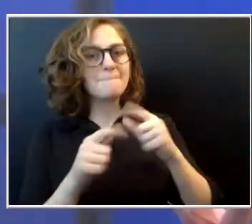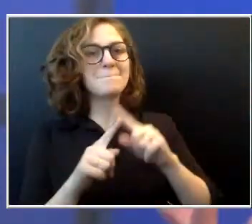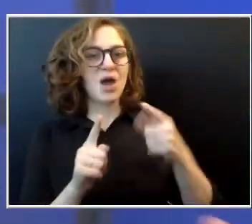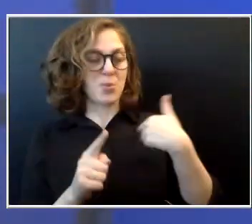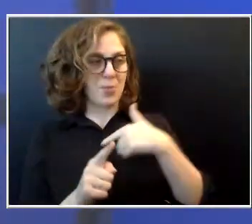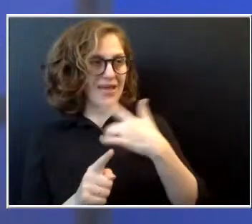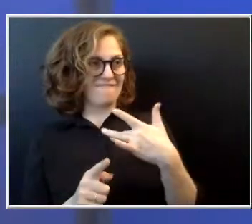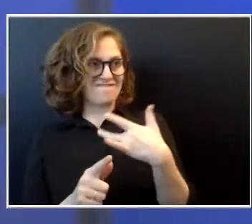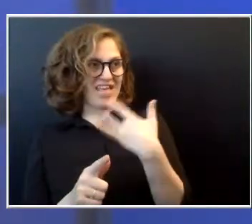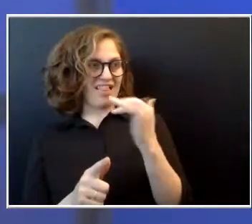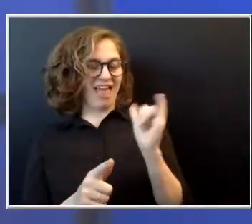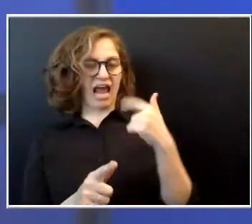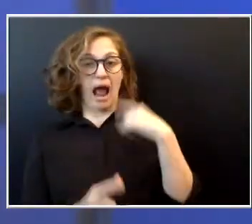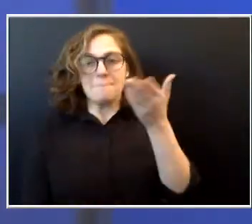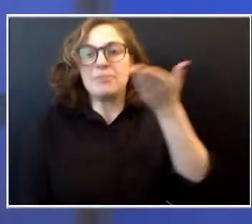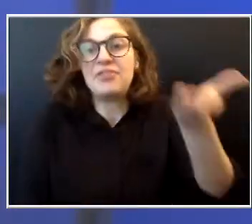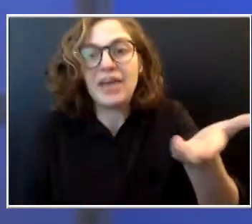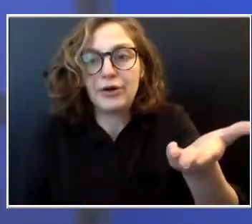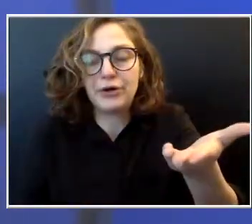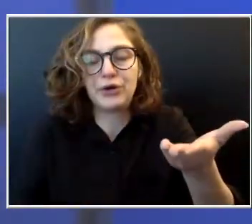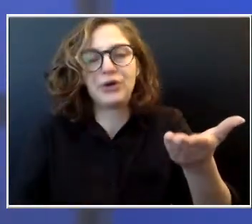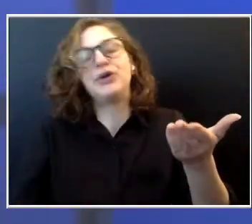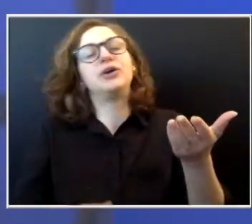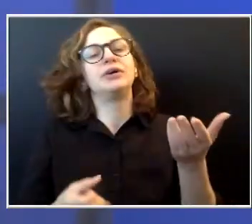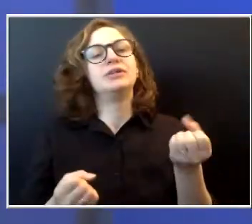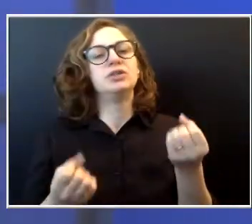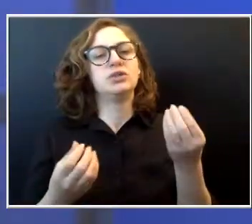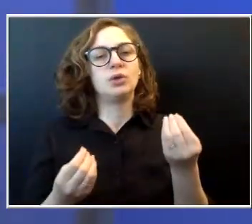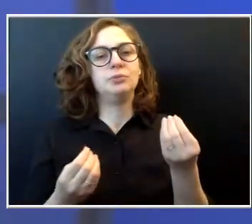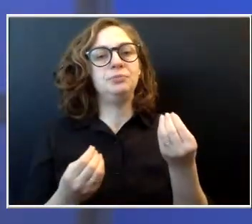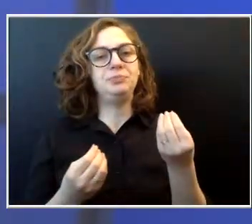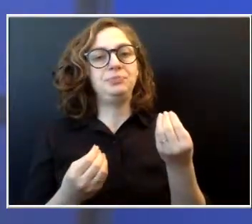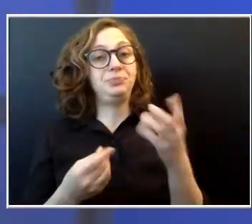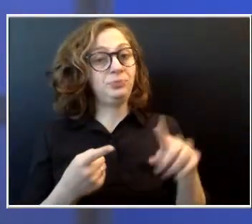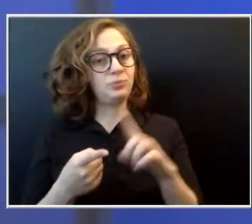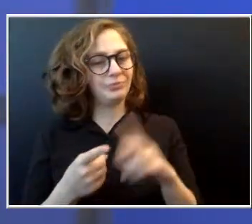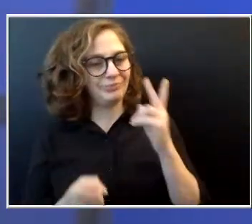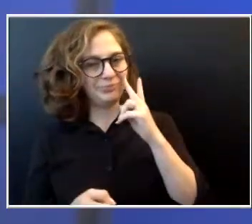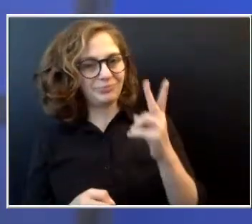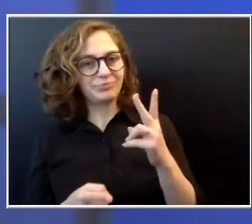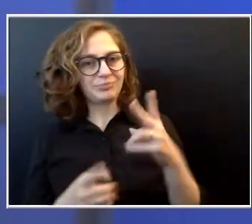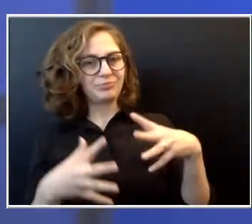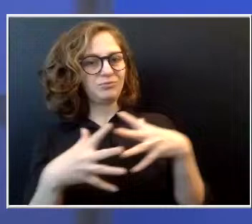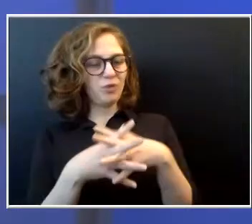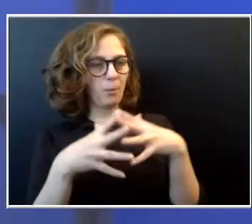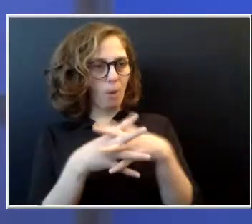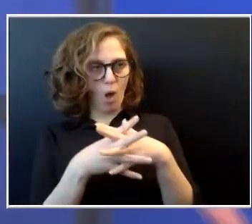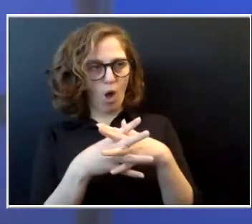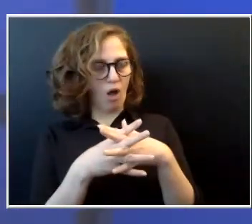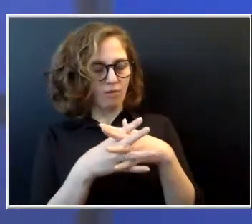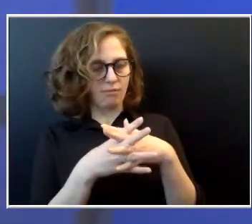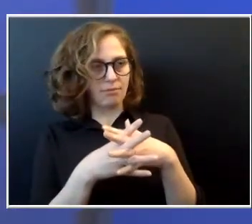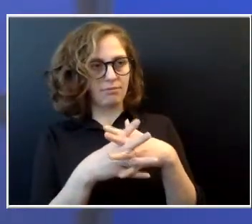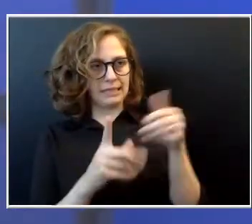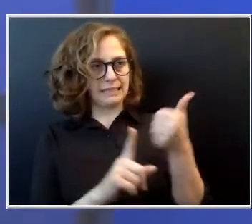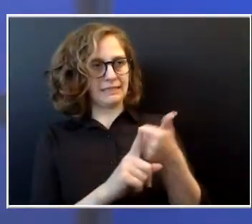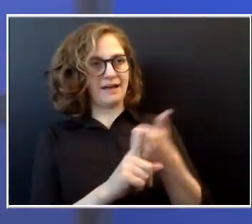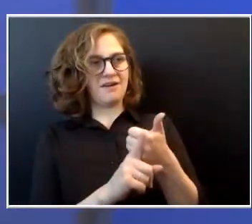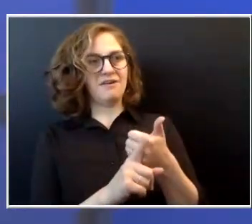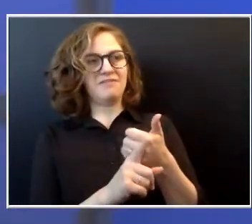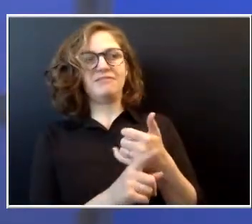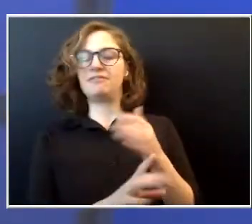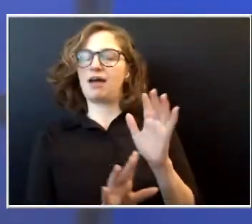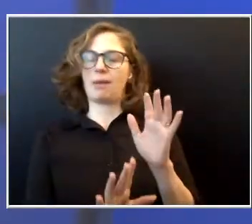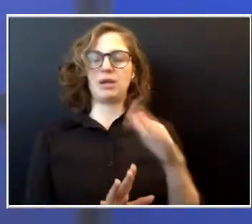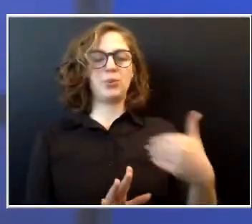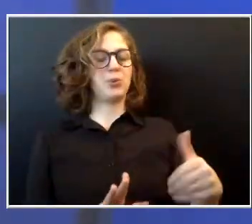as it's going down. And when you look at how football is broken down, it's kind of the perfect storm for almost addictive potential, because there's